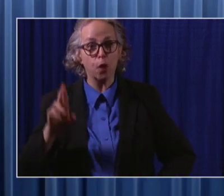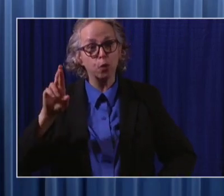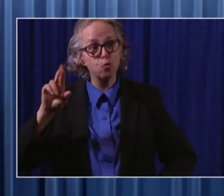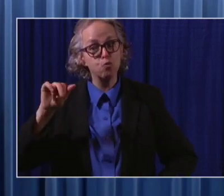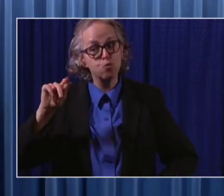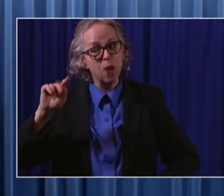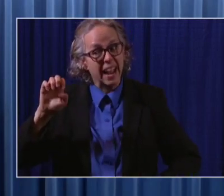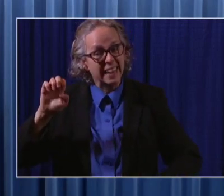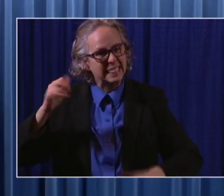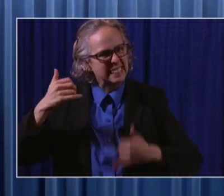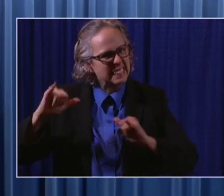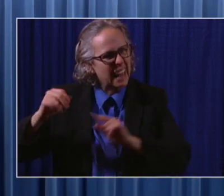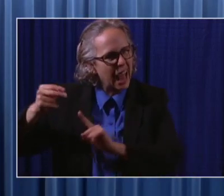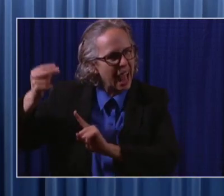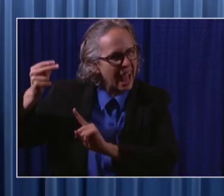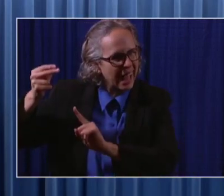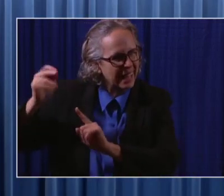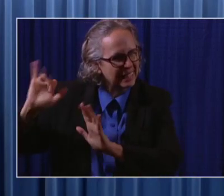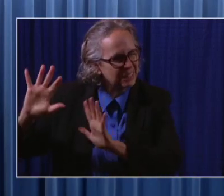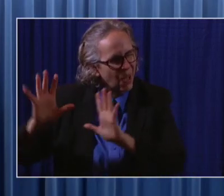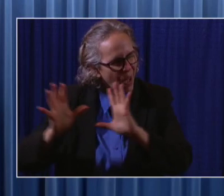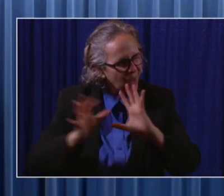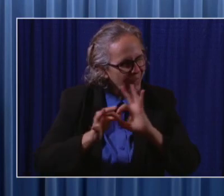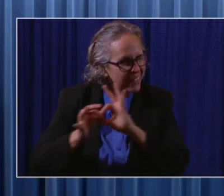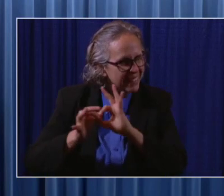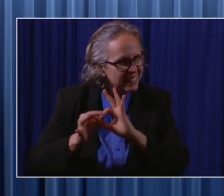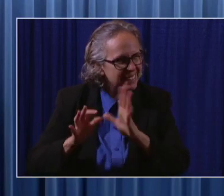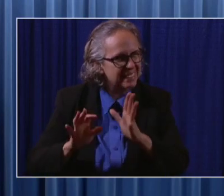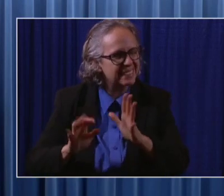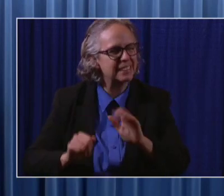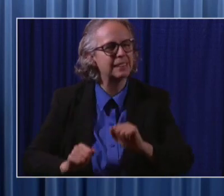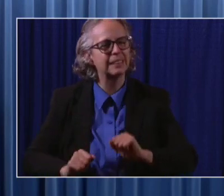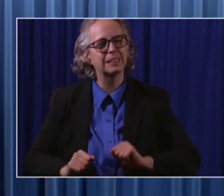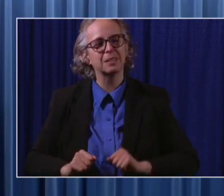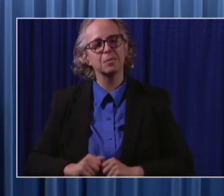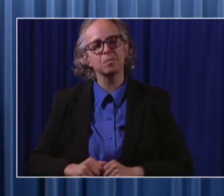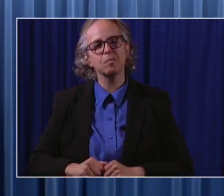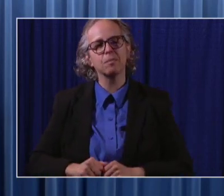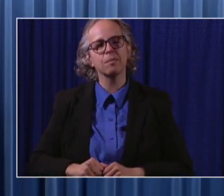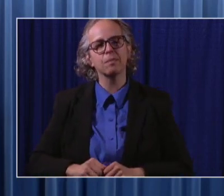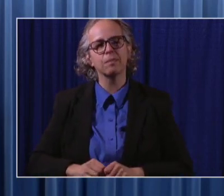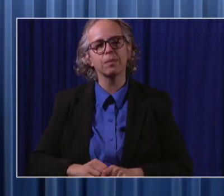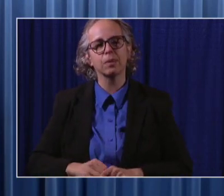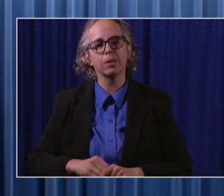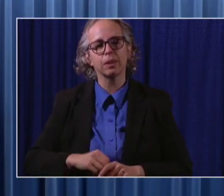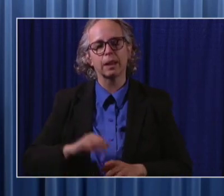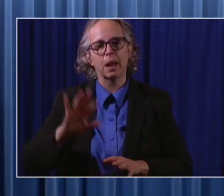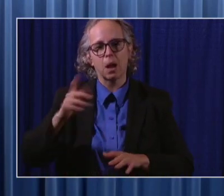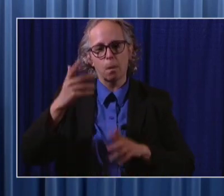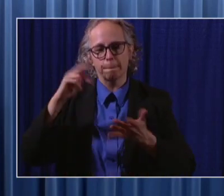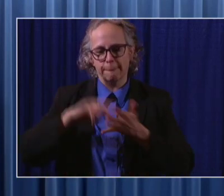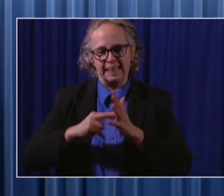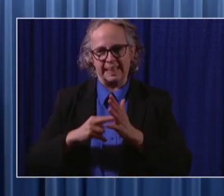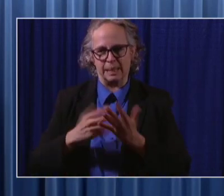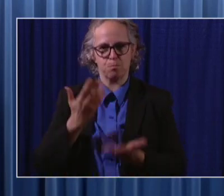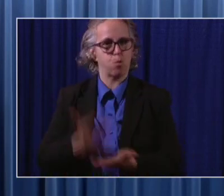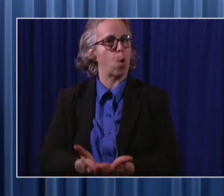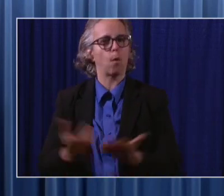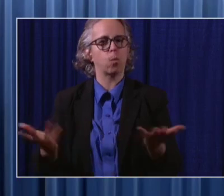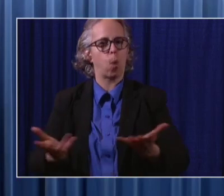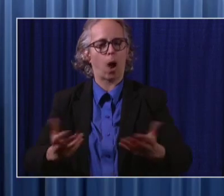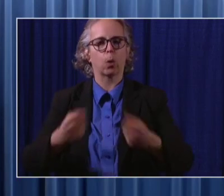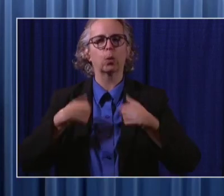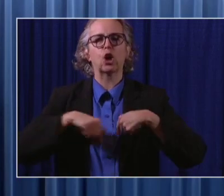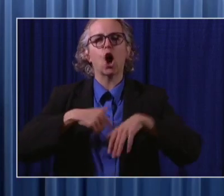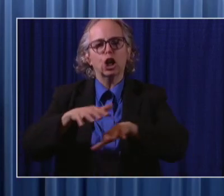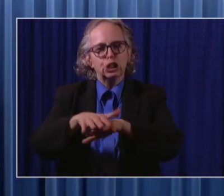but that has been that rate increase has certainly been dramatically slowed down. And that has occurred at a time when